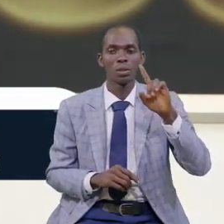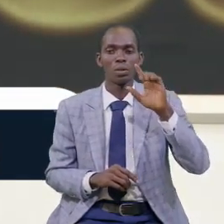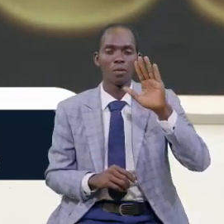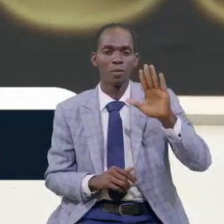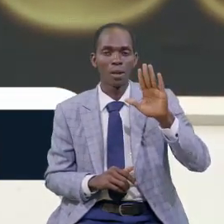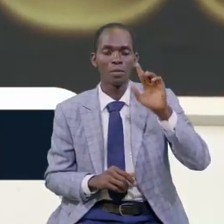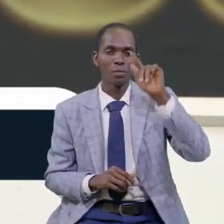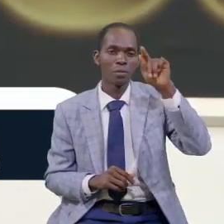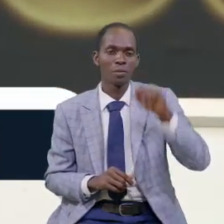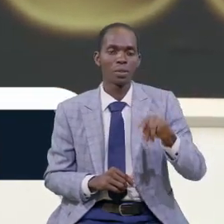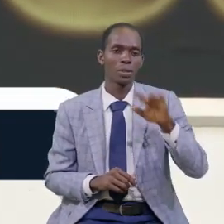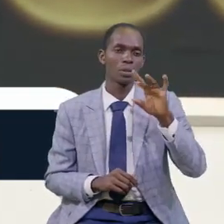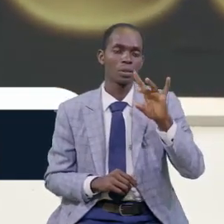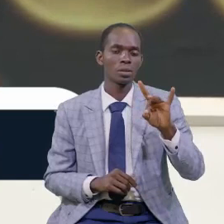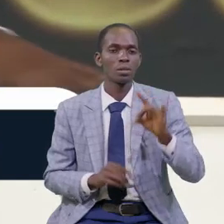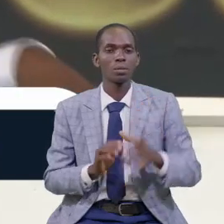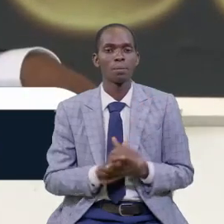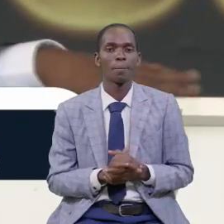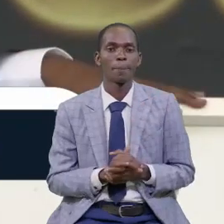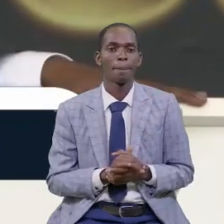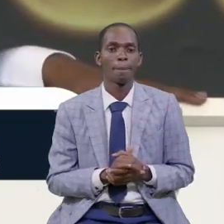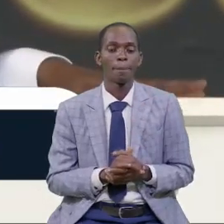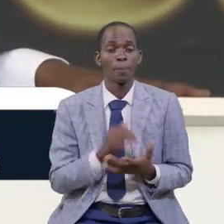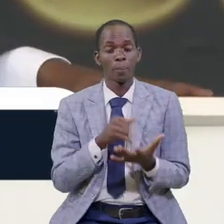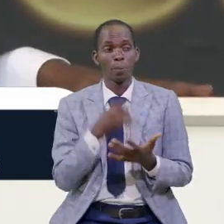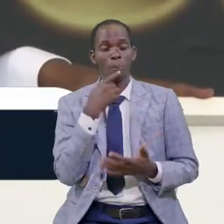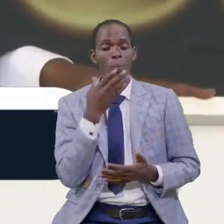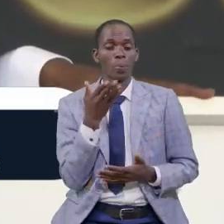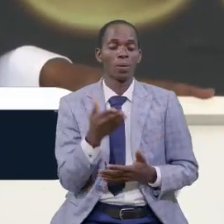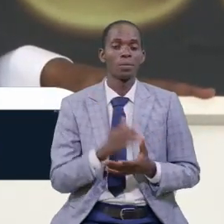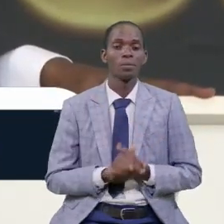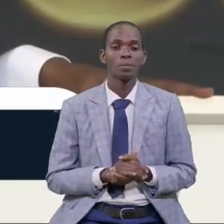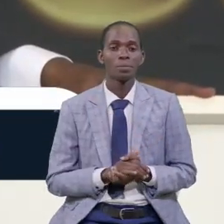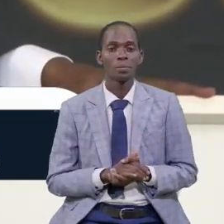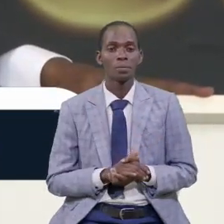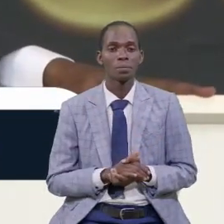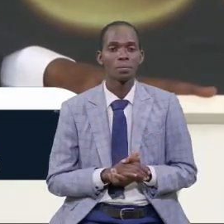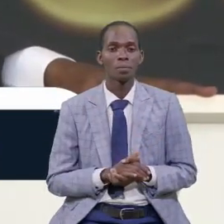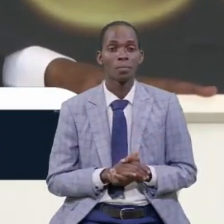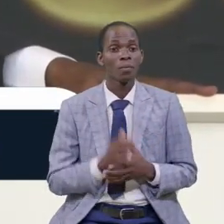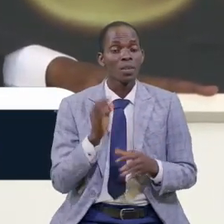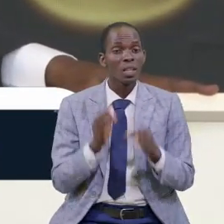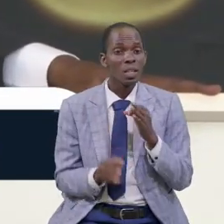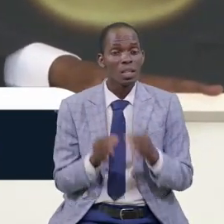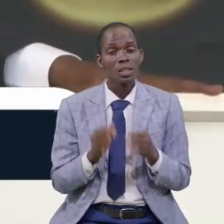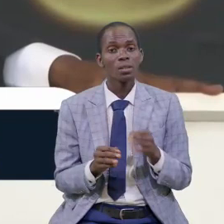5, reading from verse 8, it says, if thou